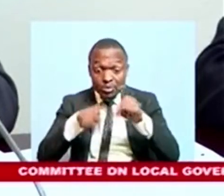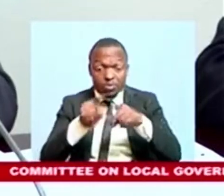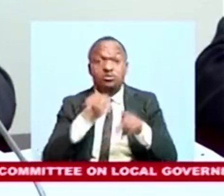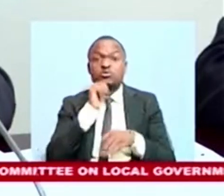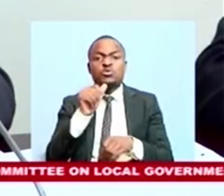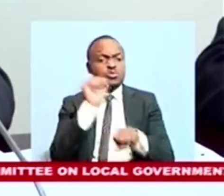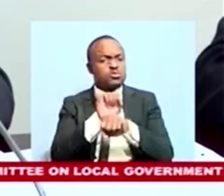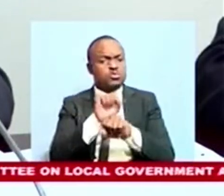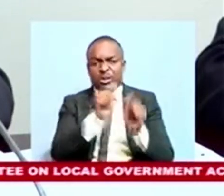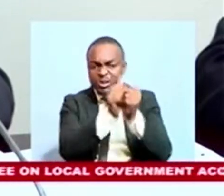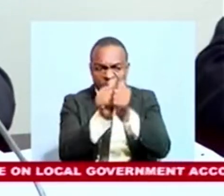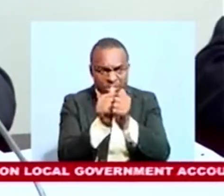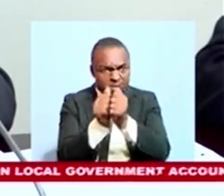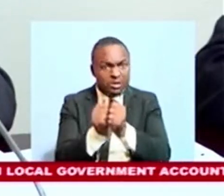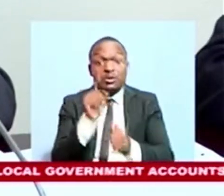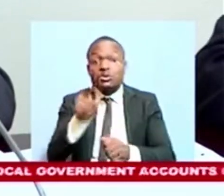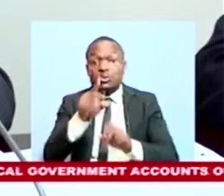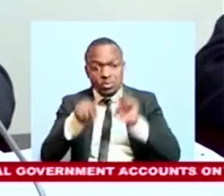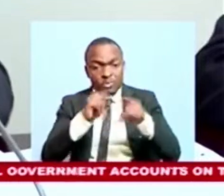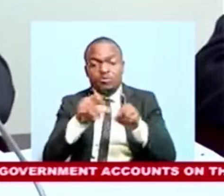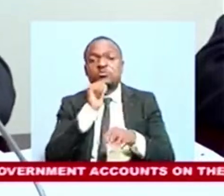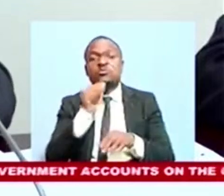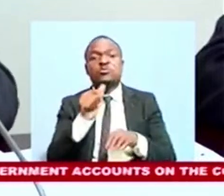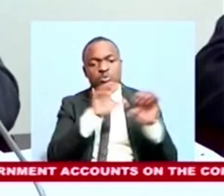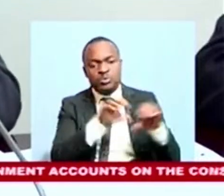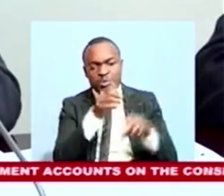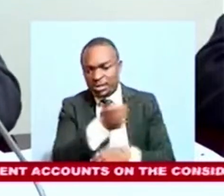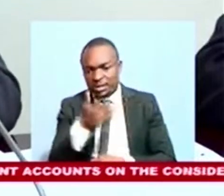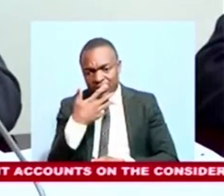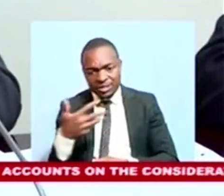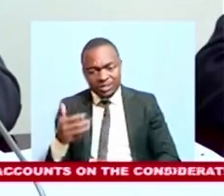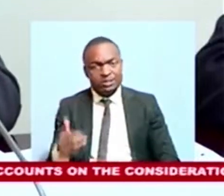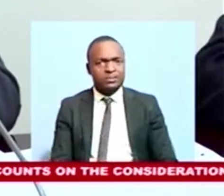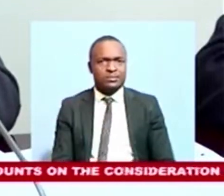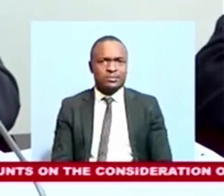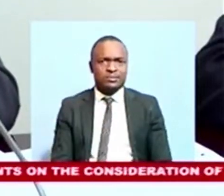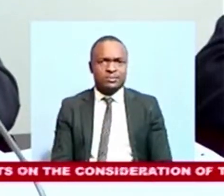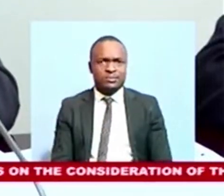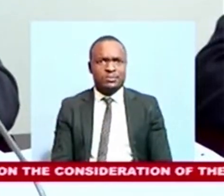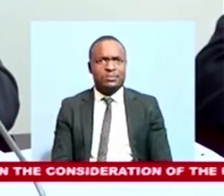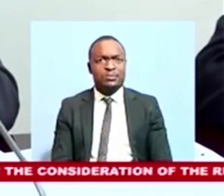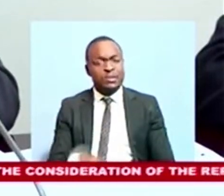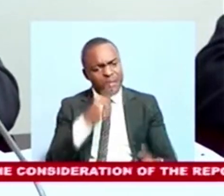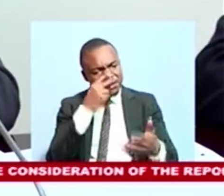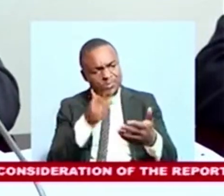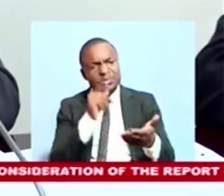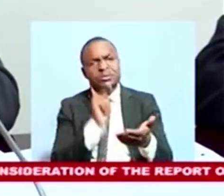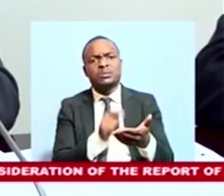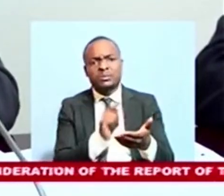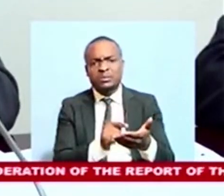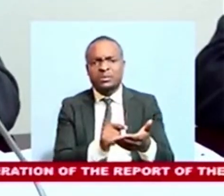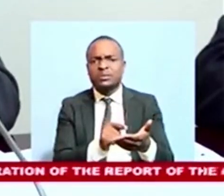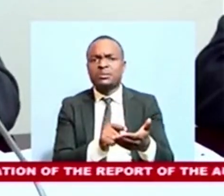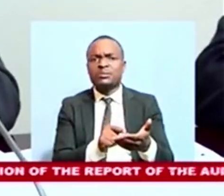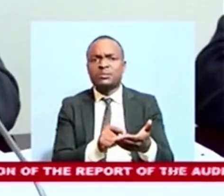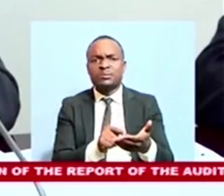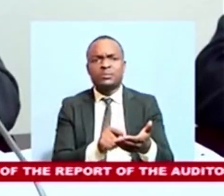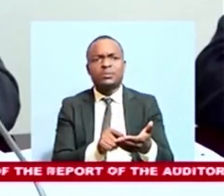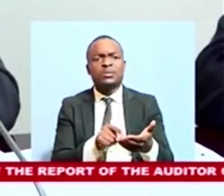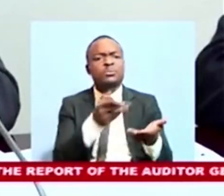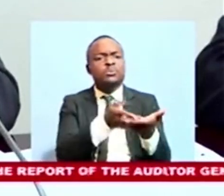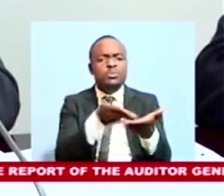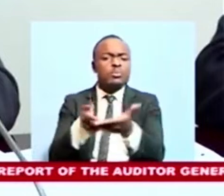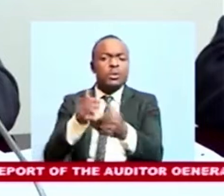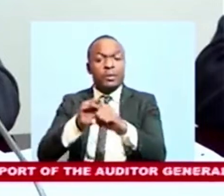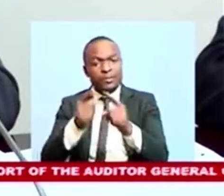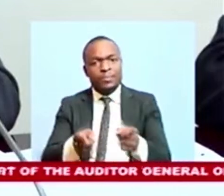not working together and you people are not doing anything. We have been seeing this burning rate, we have seen this and that, but